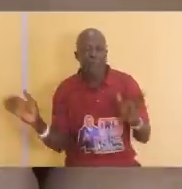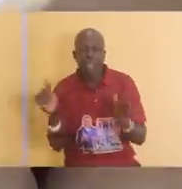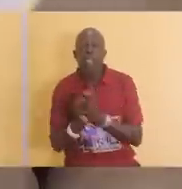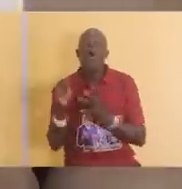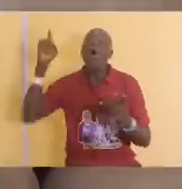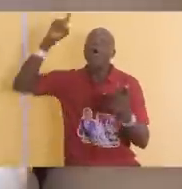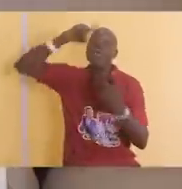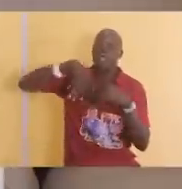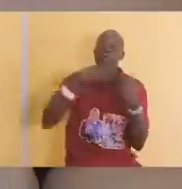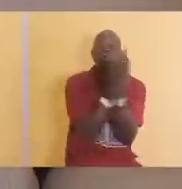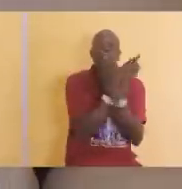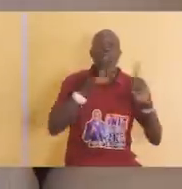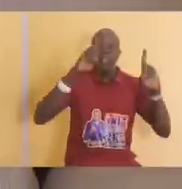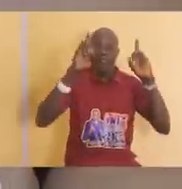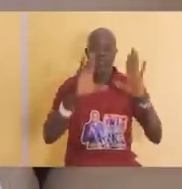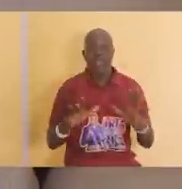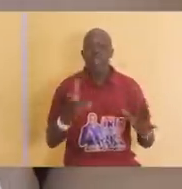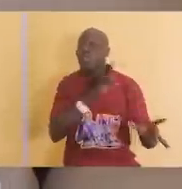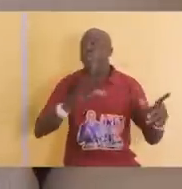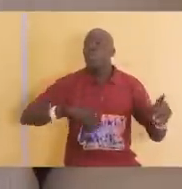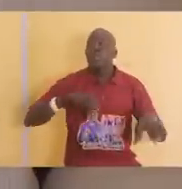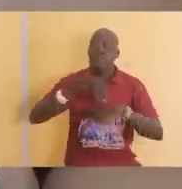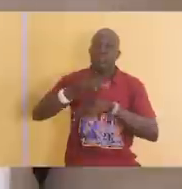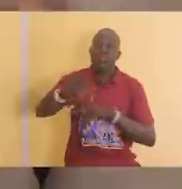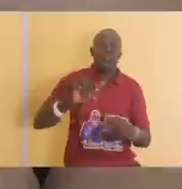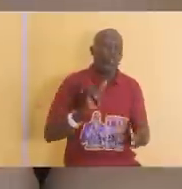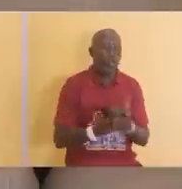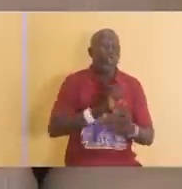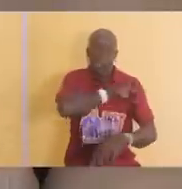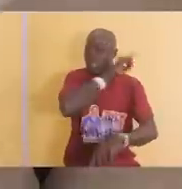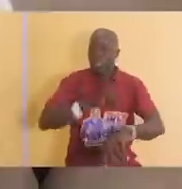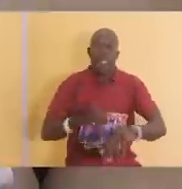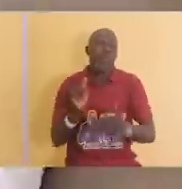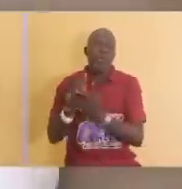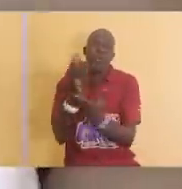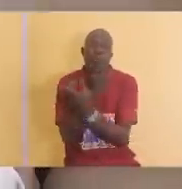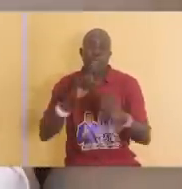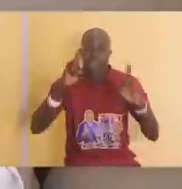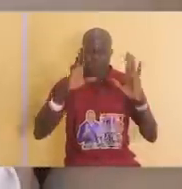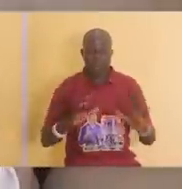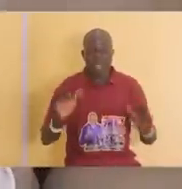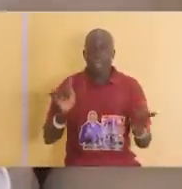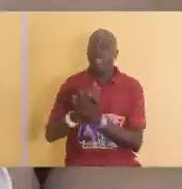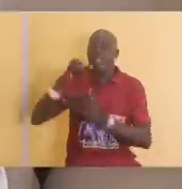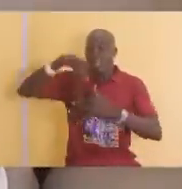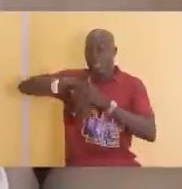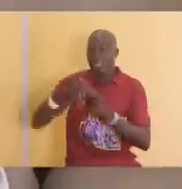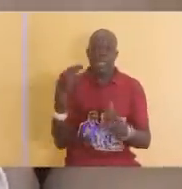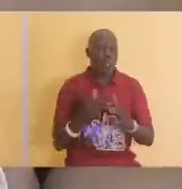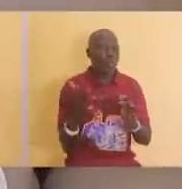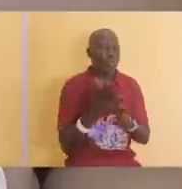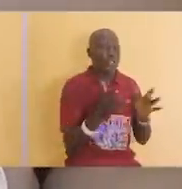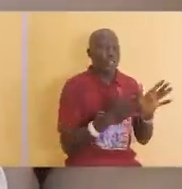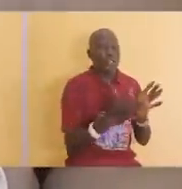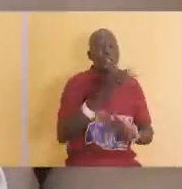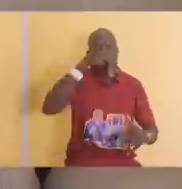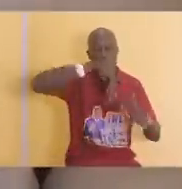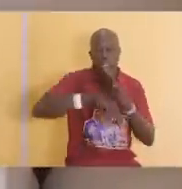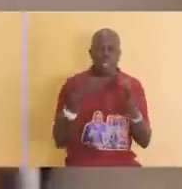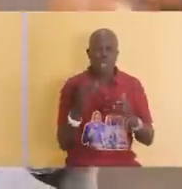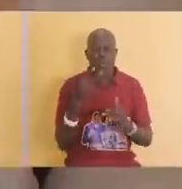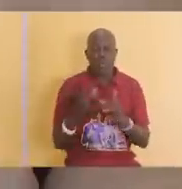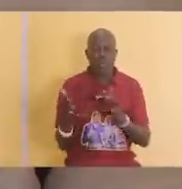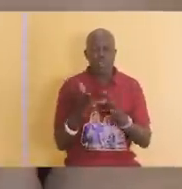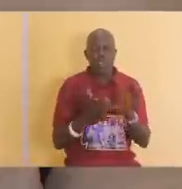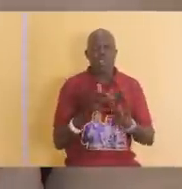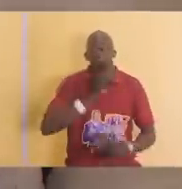have to about two or so. Or else we are delivered. Oh, Malora Messi. Is that the same? Ah, Boko Etusi like that. This hour of deliverance. In the name of Jesus. Luba Natala.